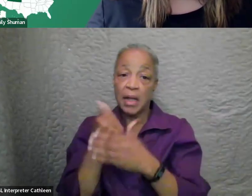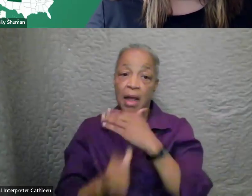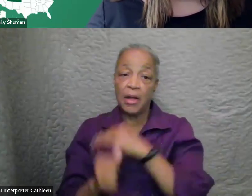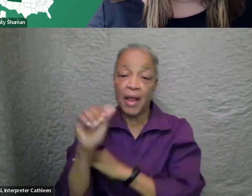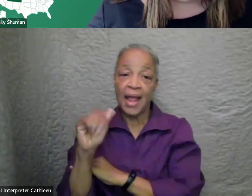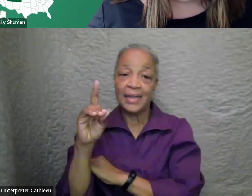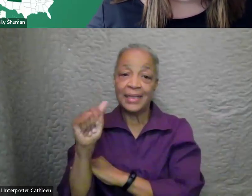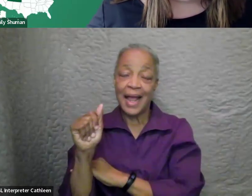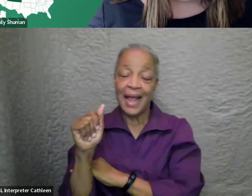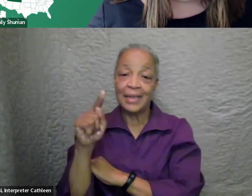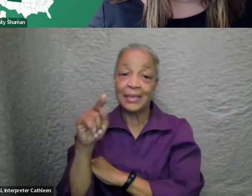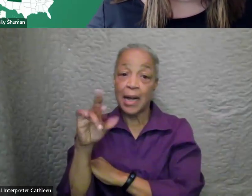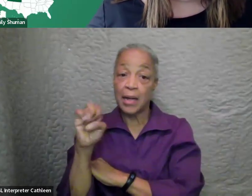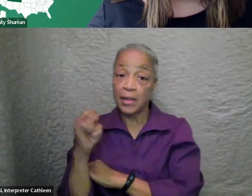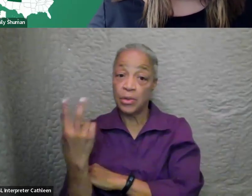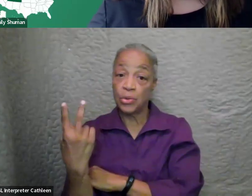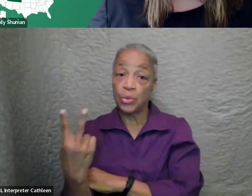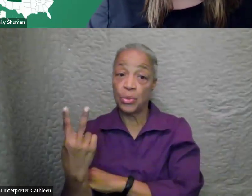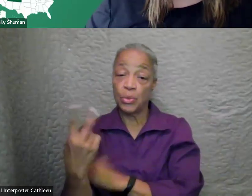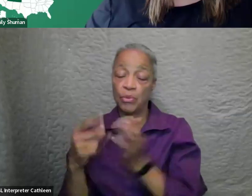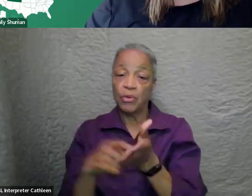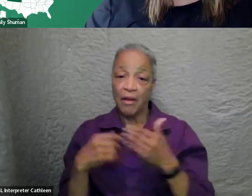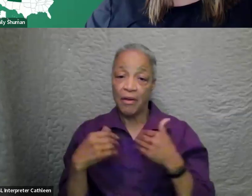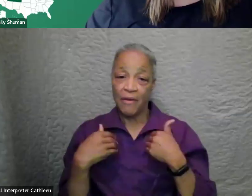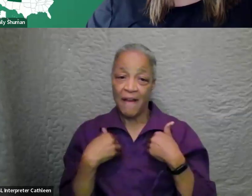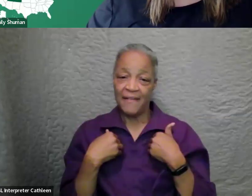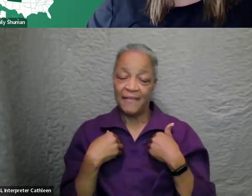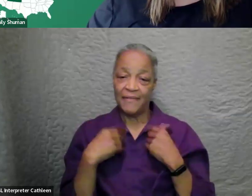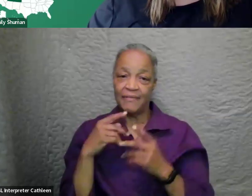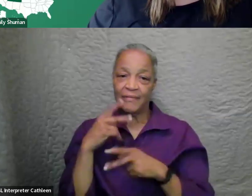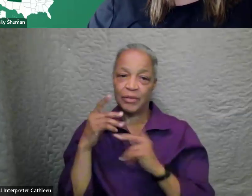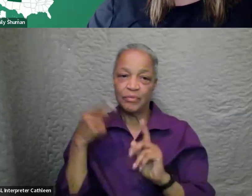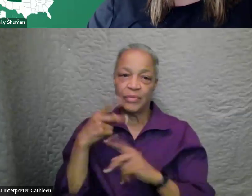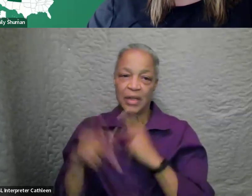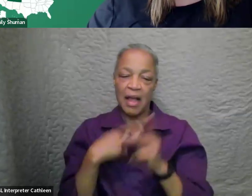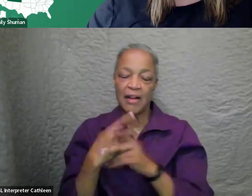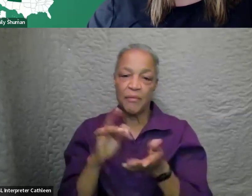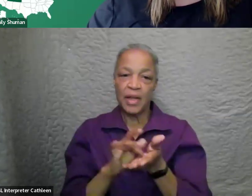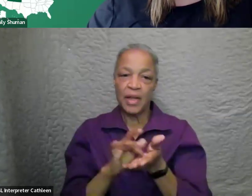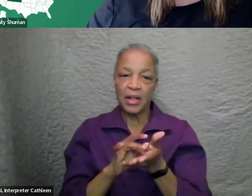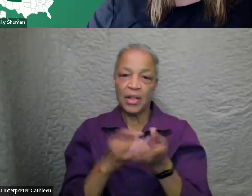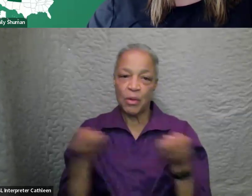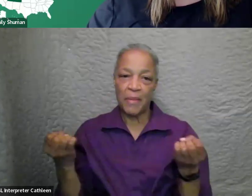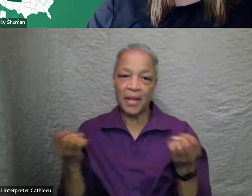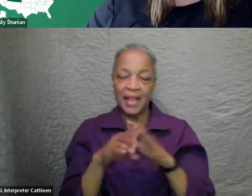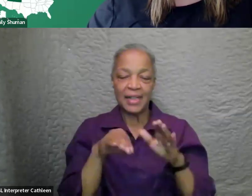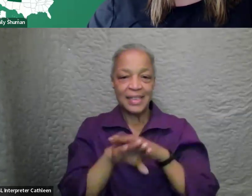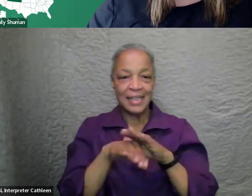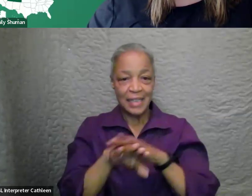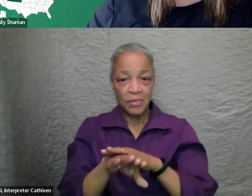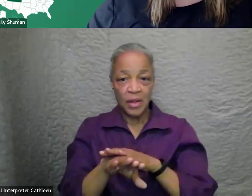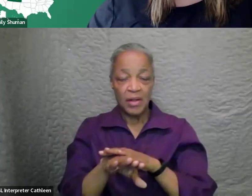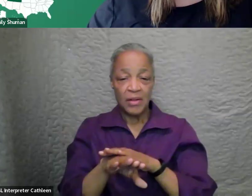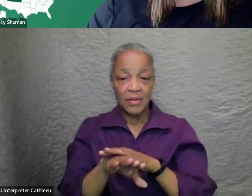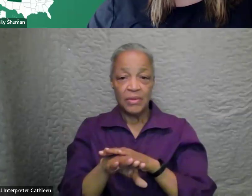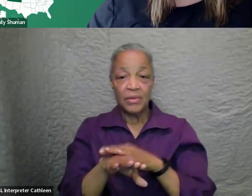ADA Title II, and you are required to have certain types of medical diagnostic equipment that is accessible.